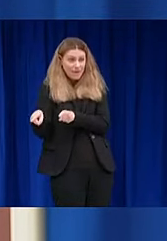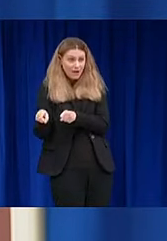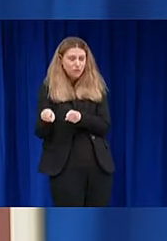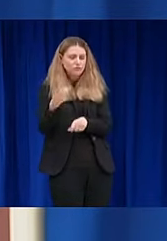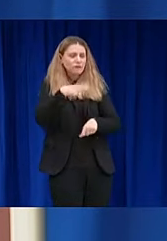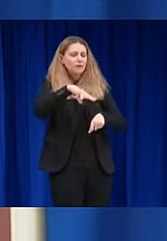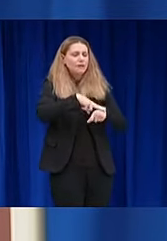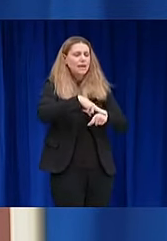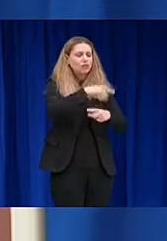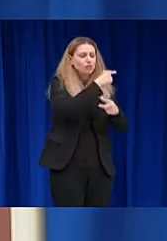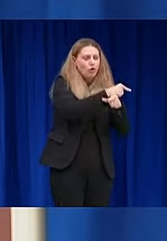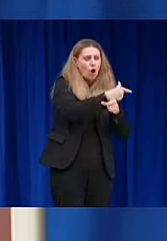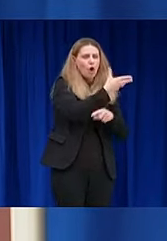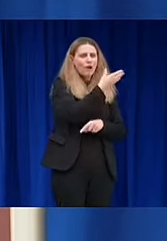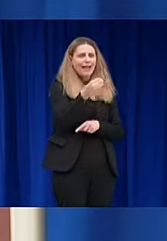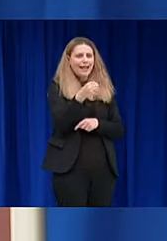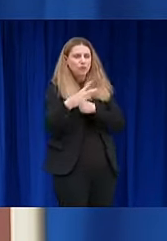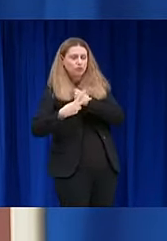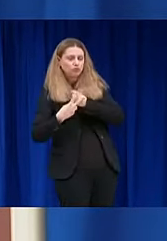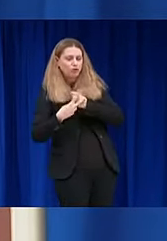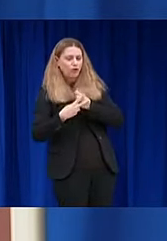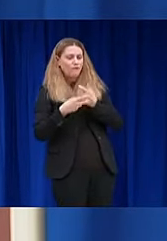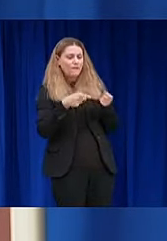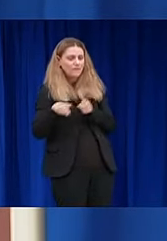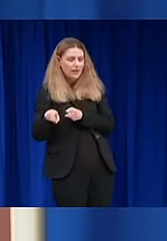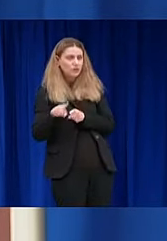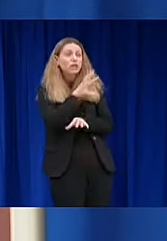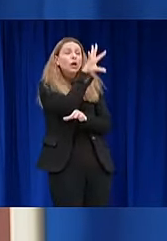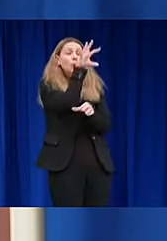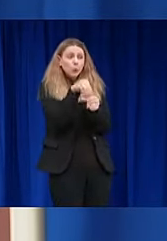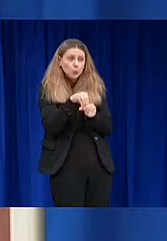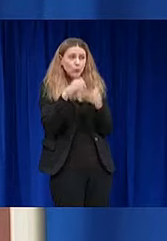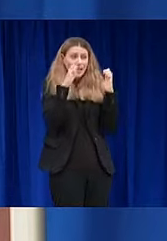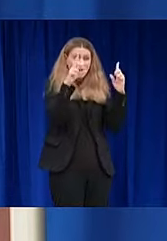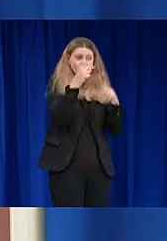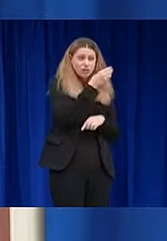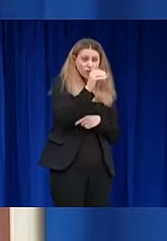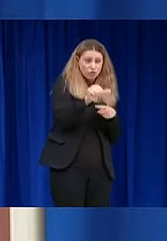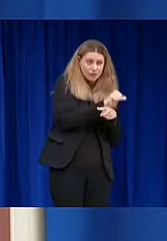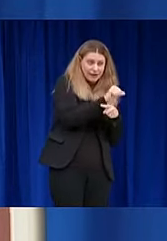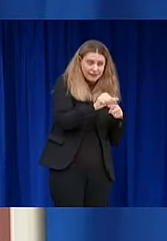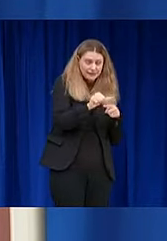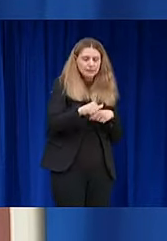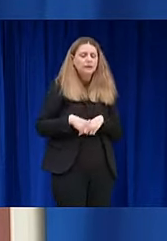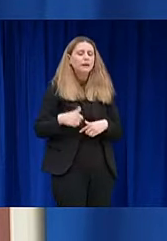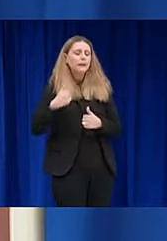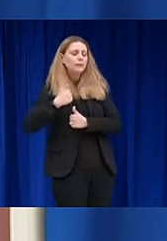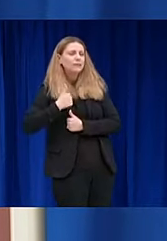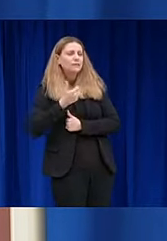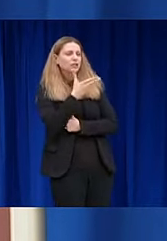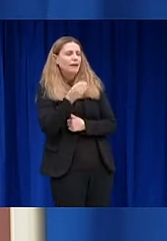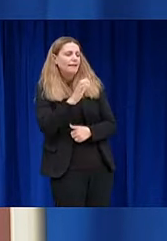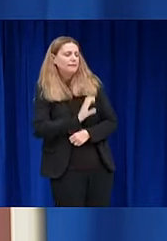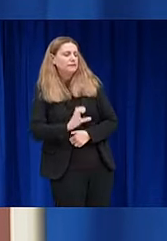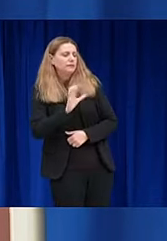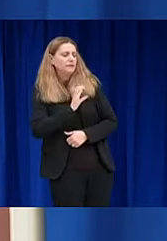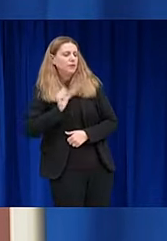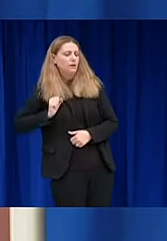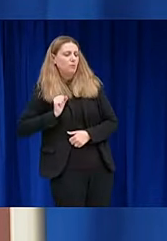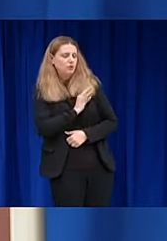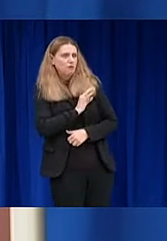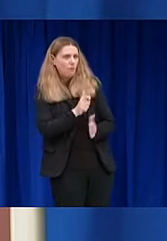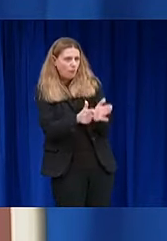and Reserve Affairs, to include education and training, military and civilian personnel requirements,